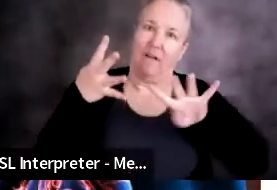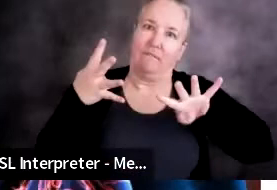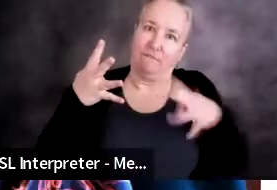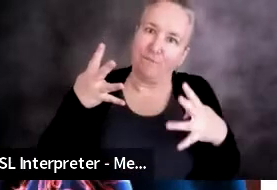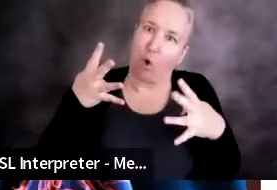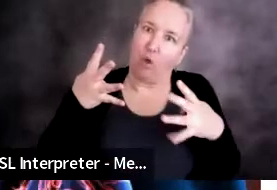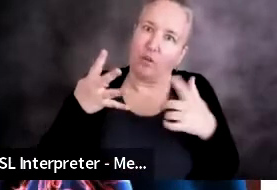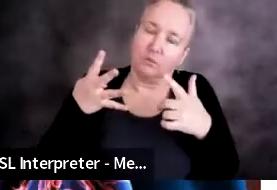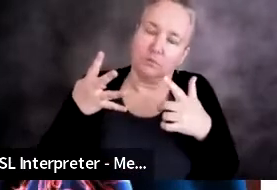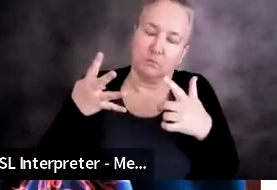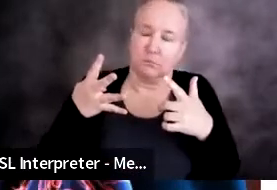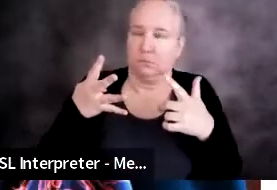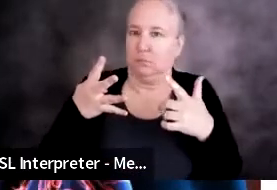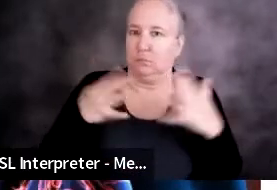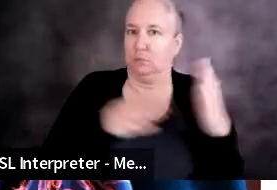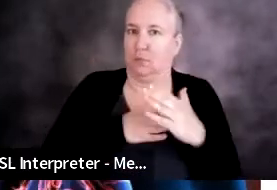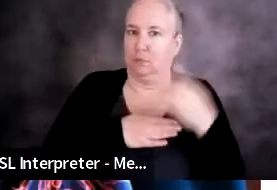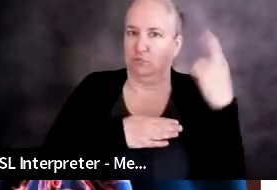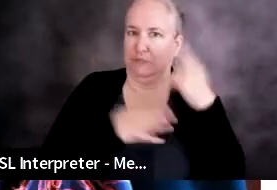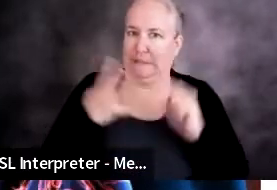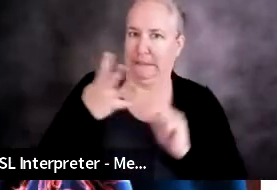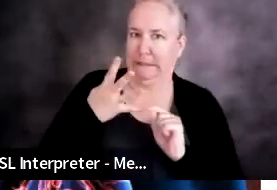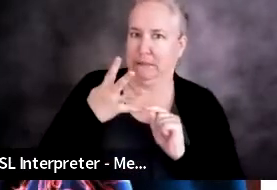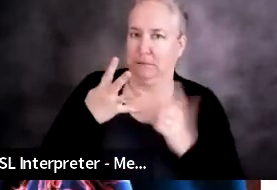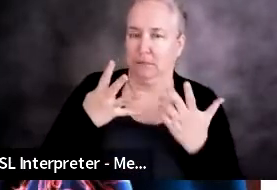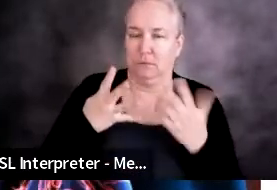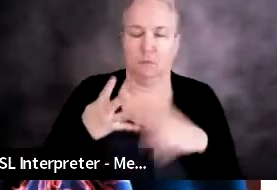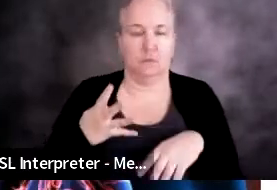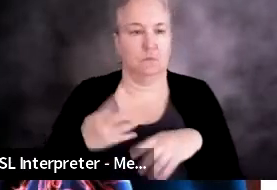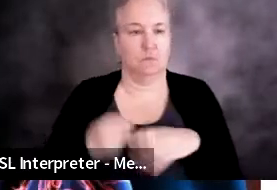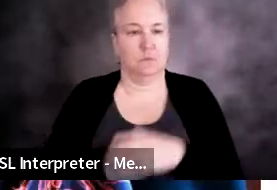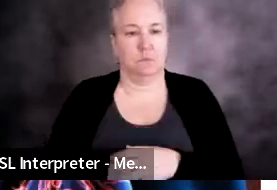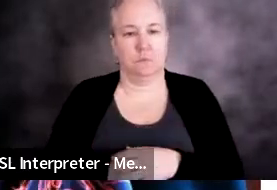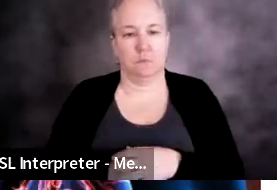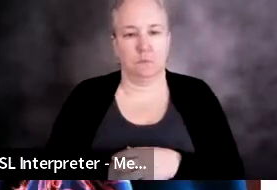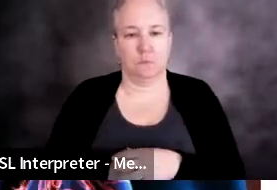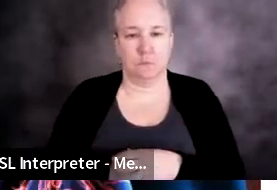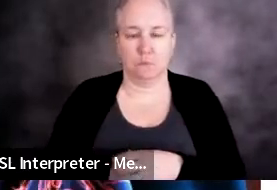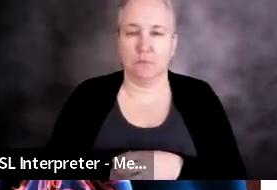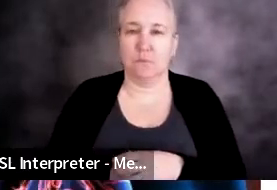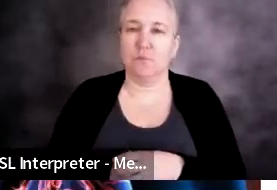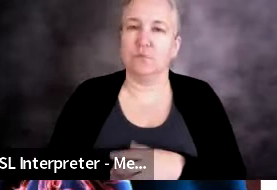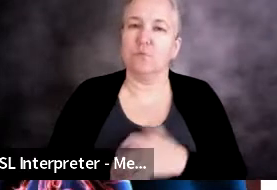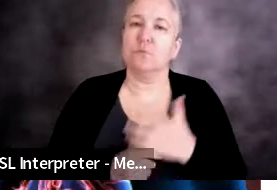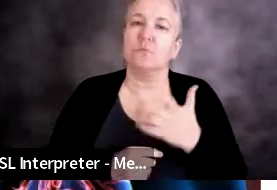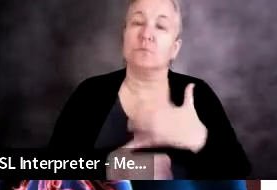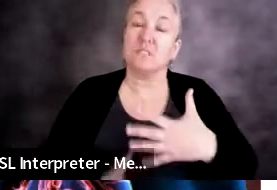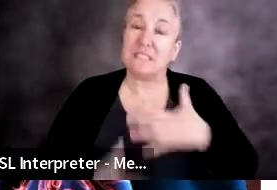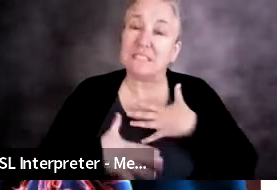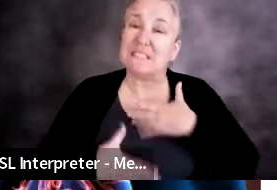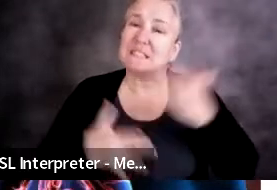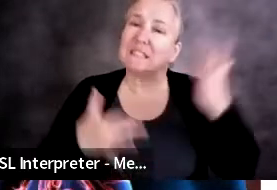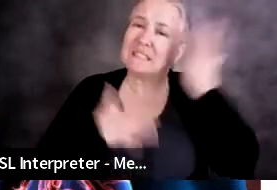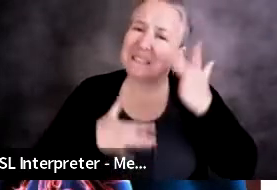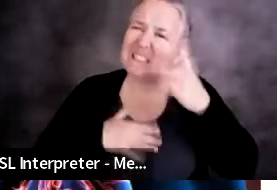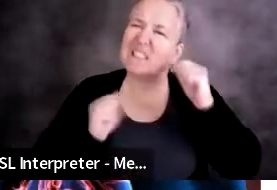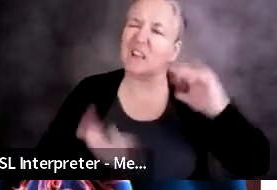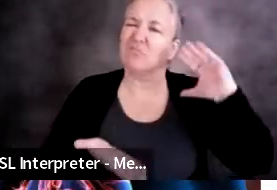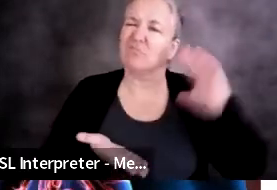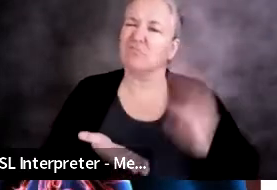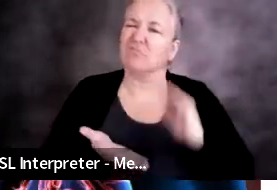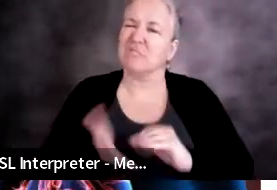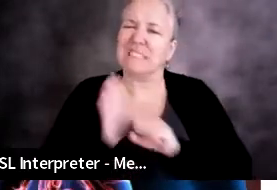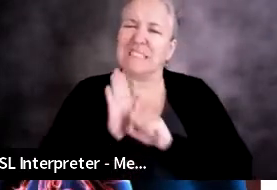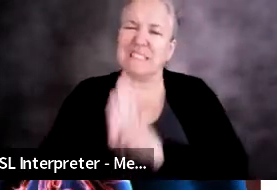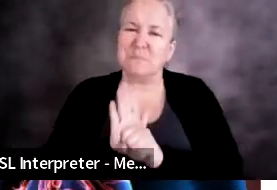You can play a major role in preventing and relieving symptoms of respiratory disease. So we just